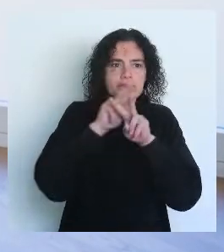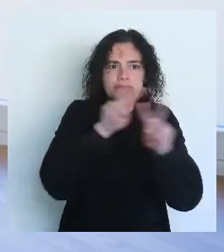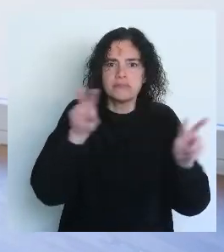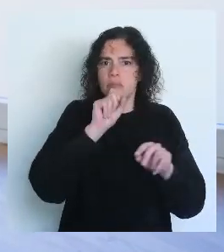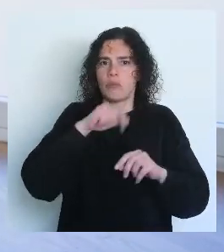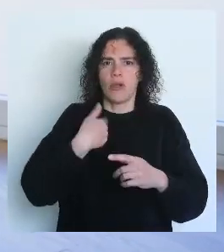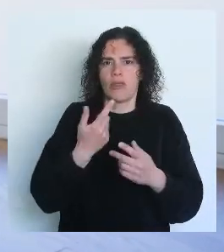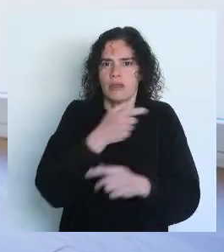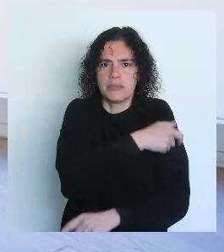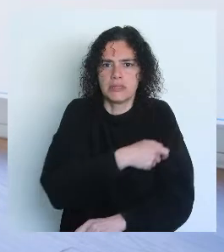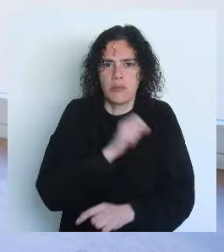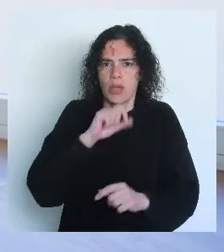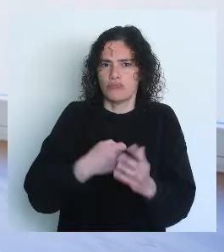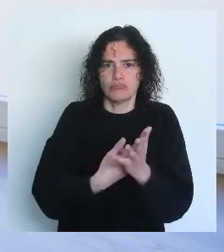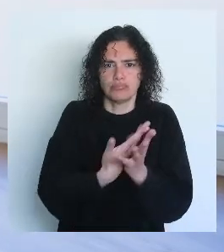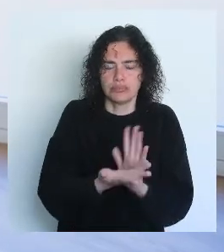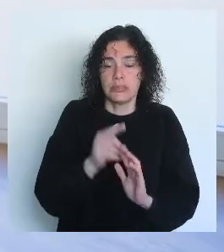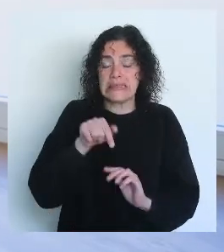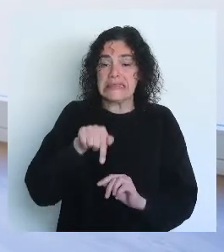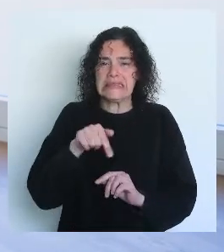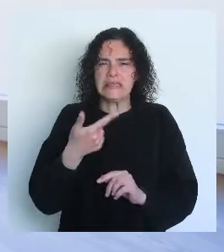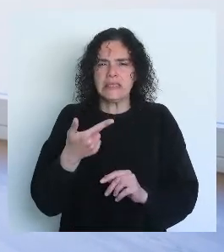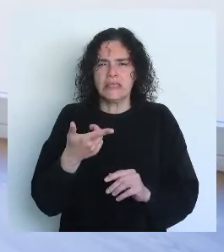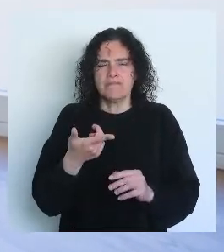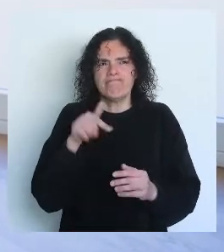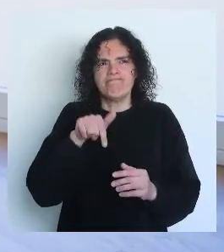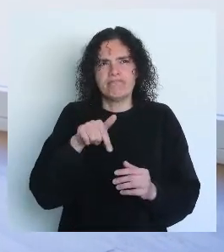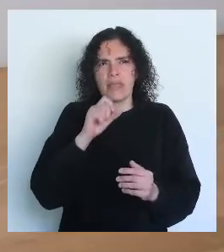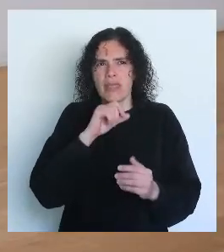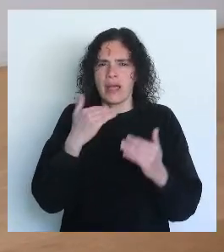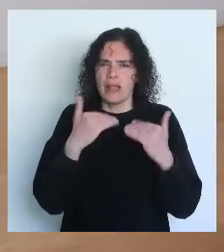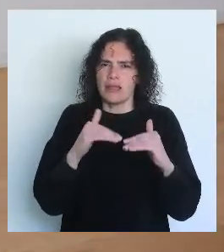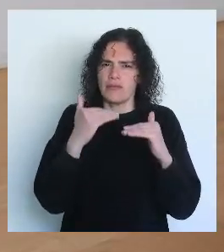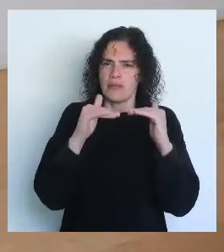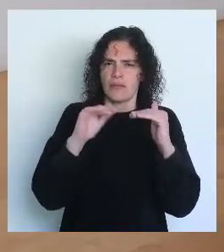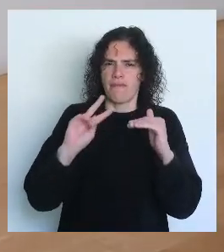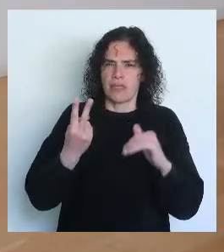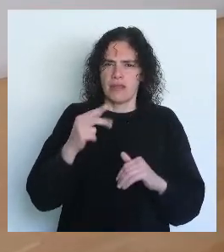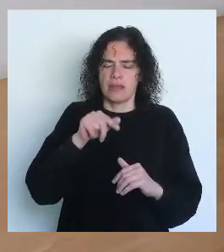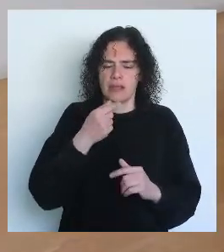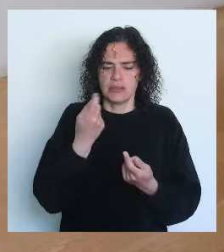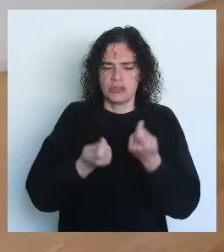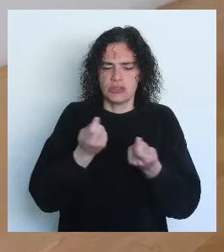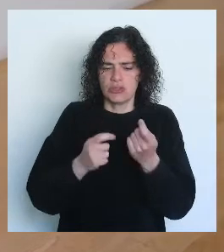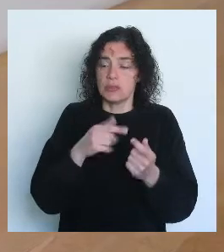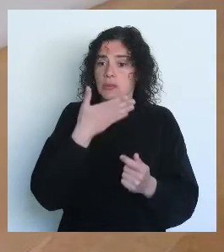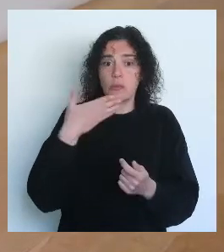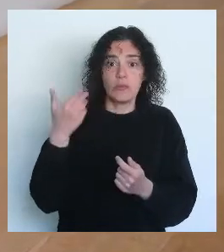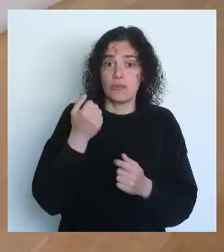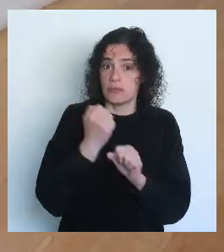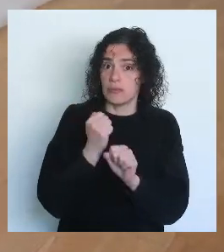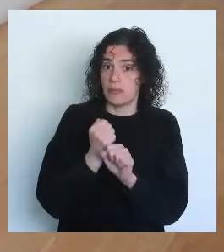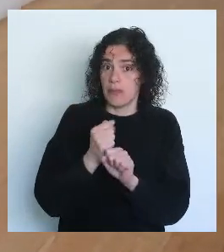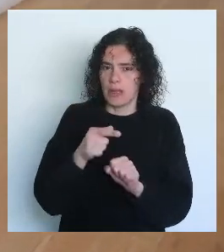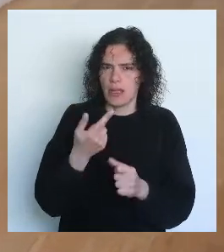could be foliage, it could be a representation. But again, it plays on these two levels. A little bit here, like this beautiful